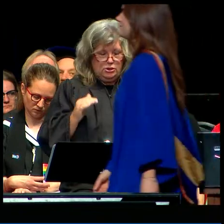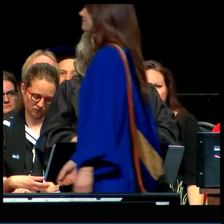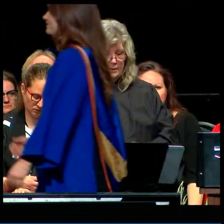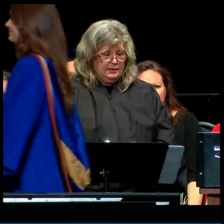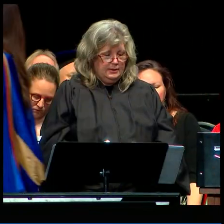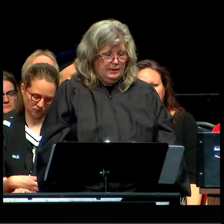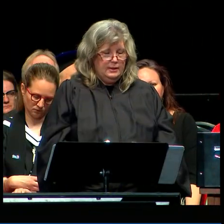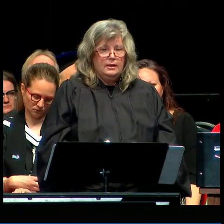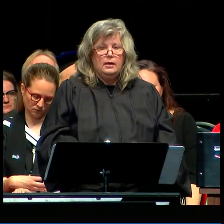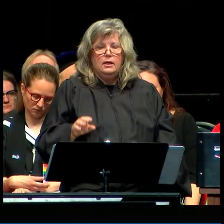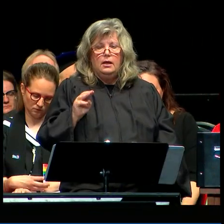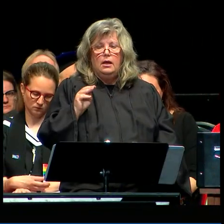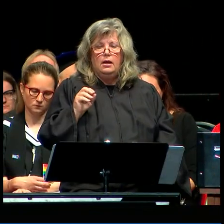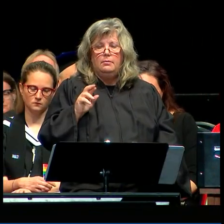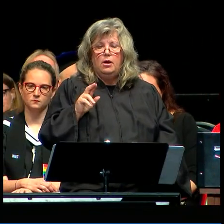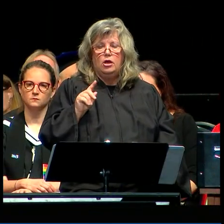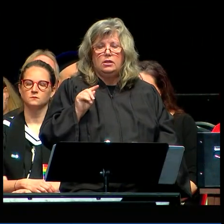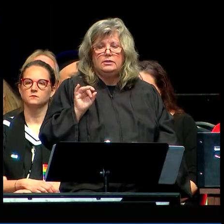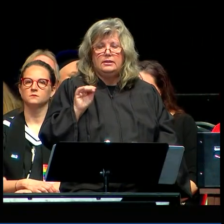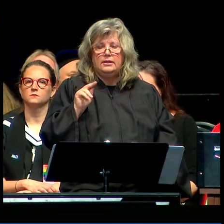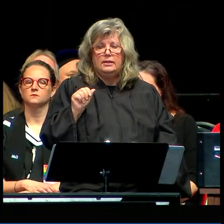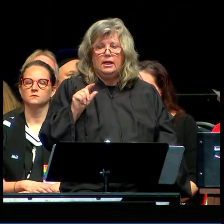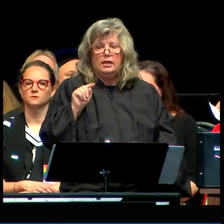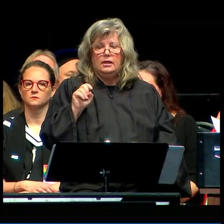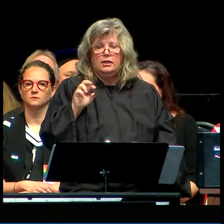Martina Tersini, with distinction.